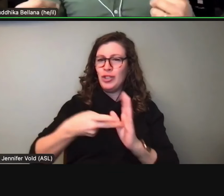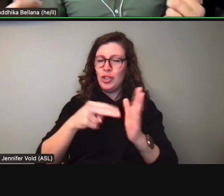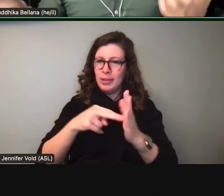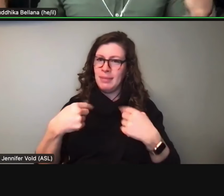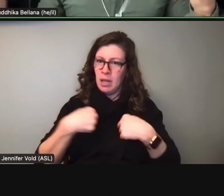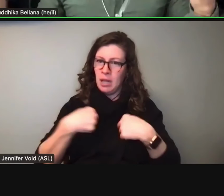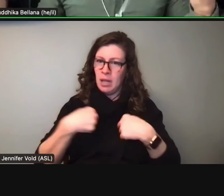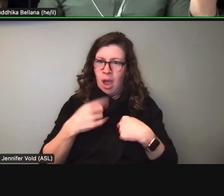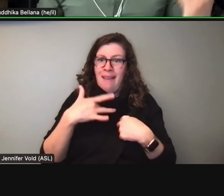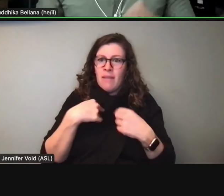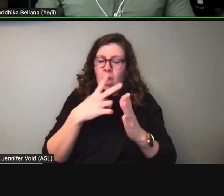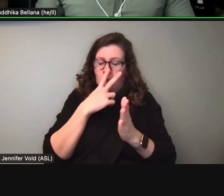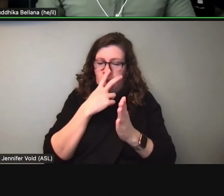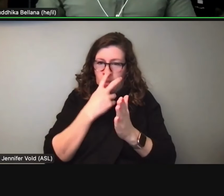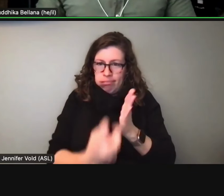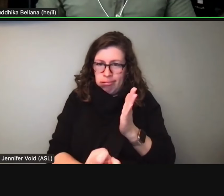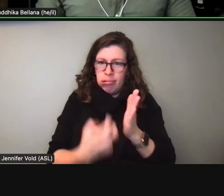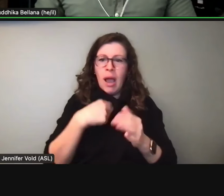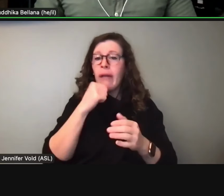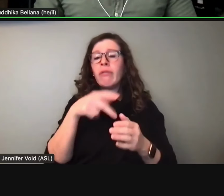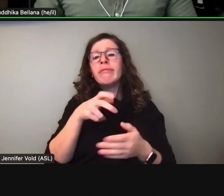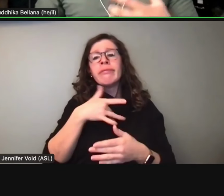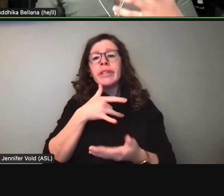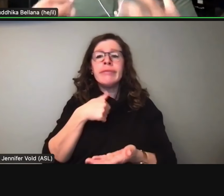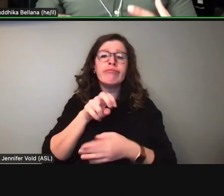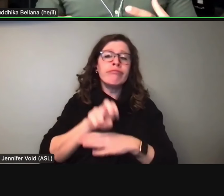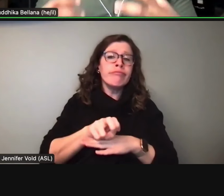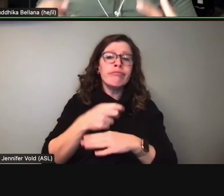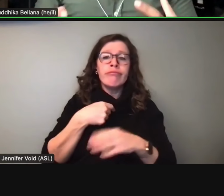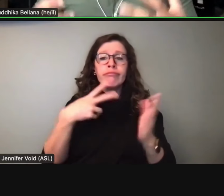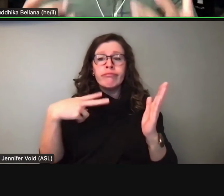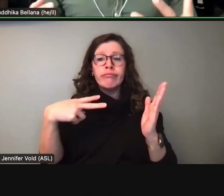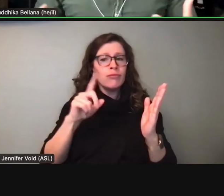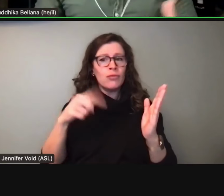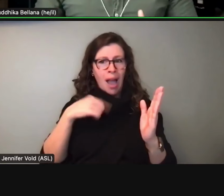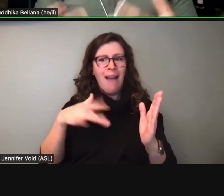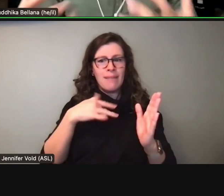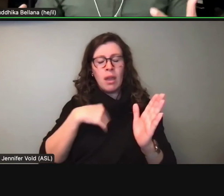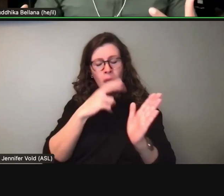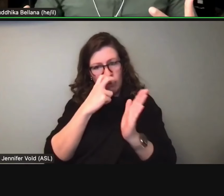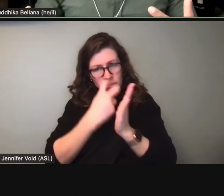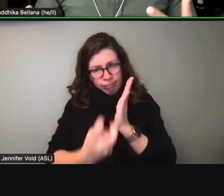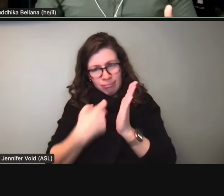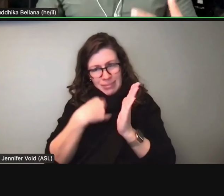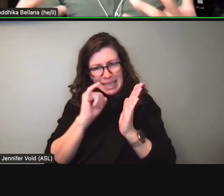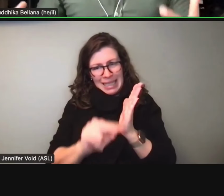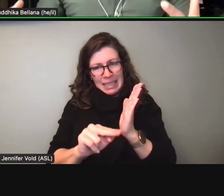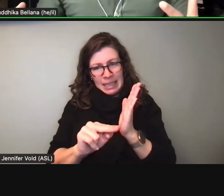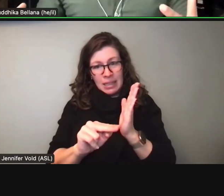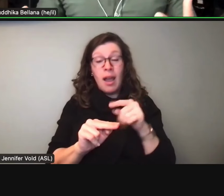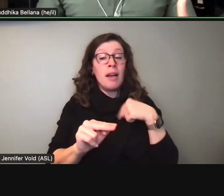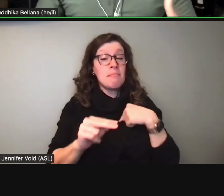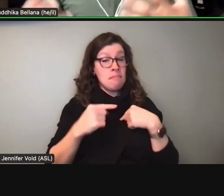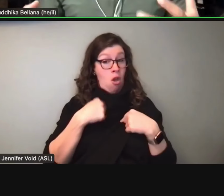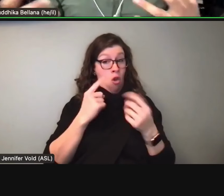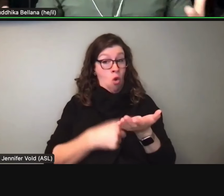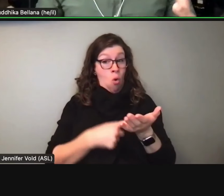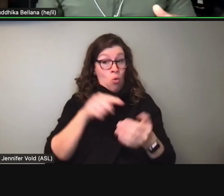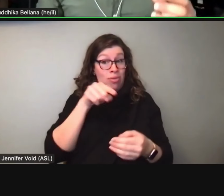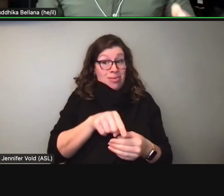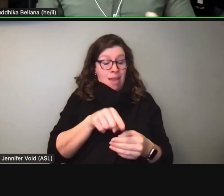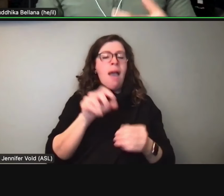as compared to in your seat. And I would argue that this is a proxy for deep processing, because